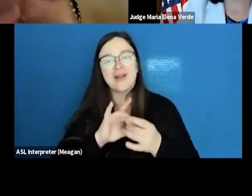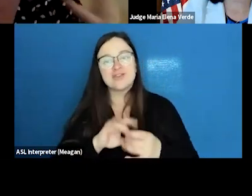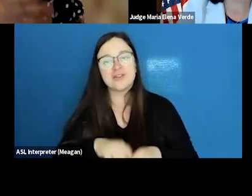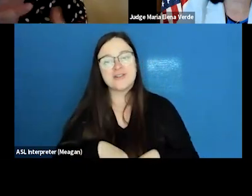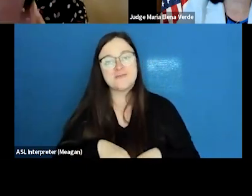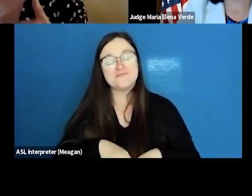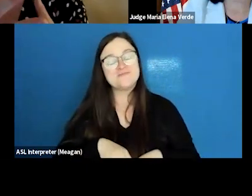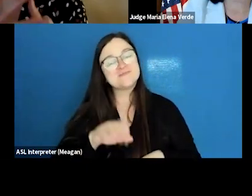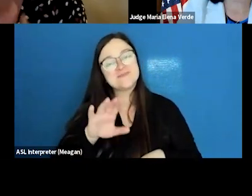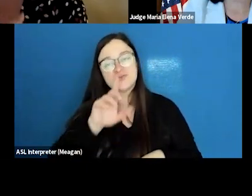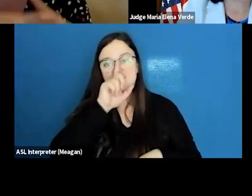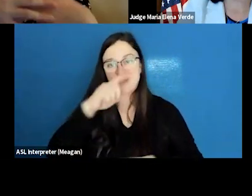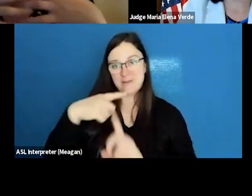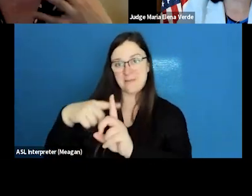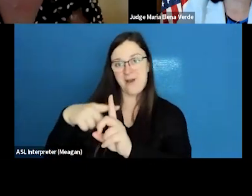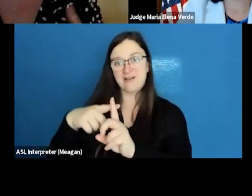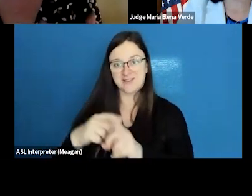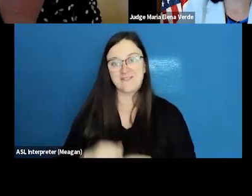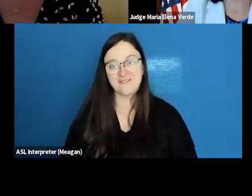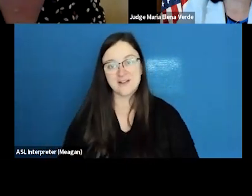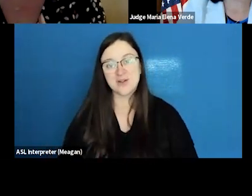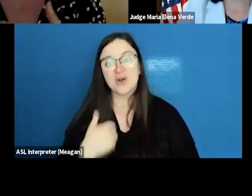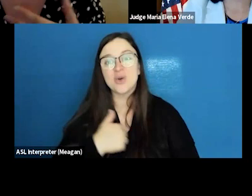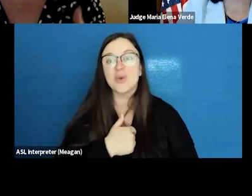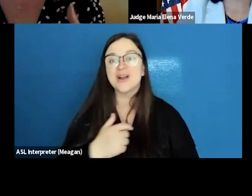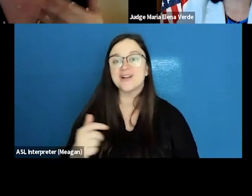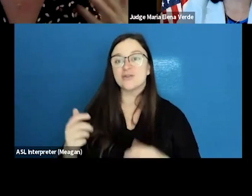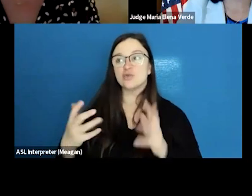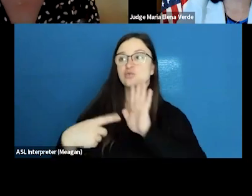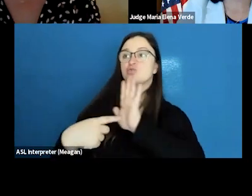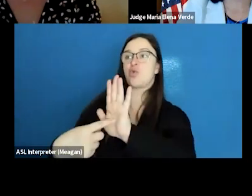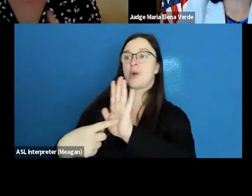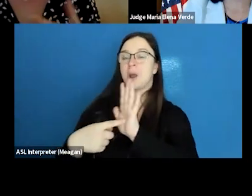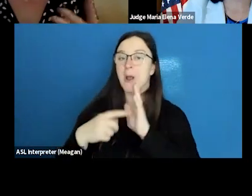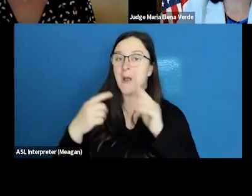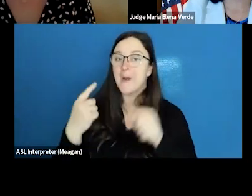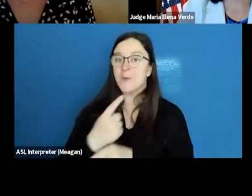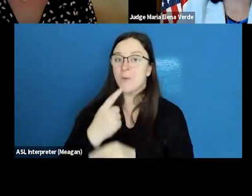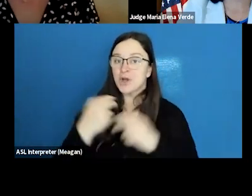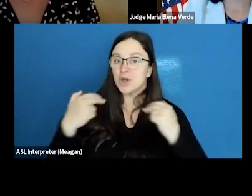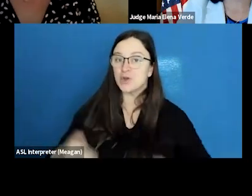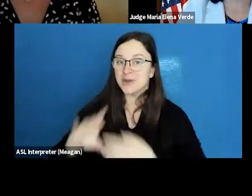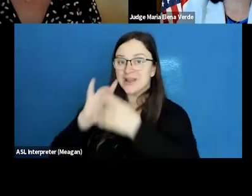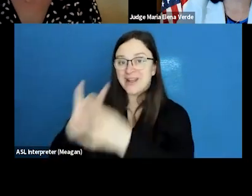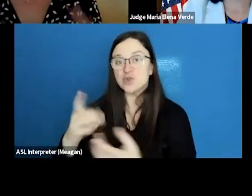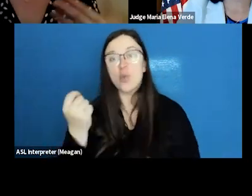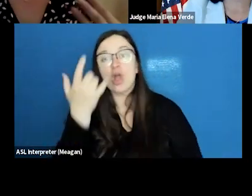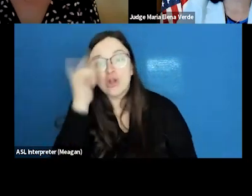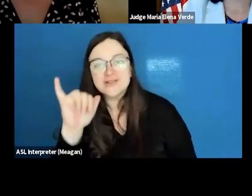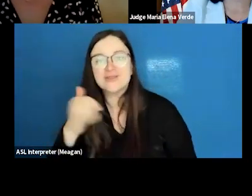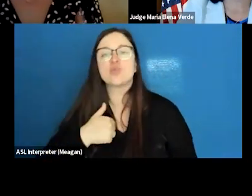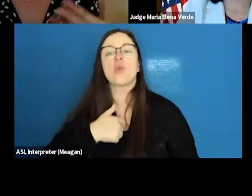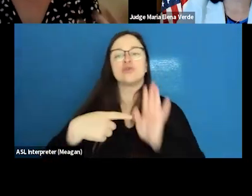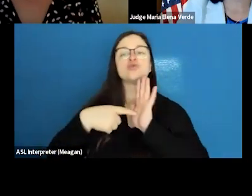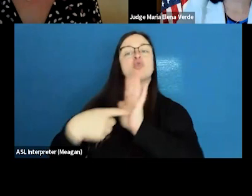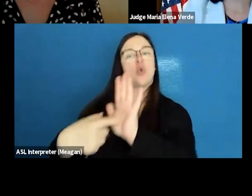really positive feedback loop, right? We're actually teaching them what appropriate human connection and positive human relationships really look